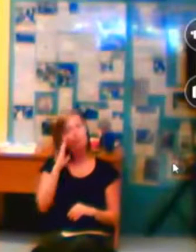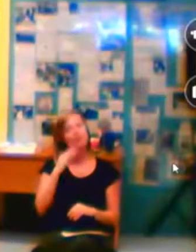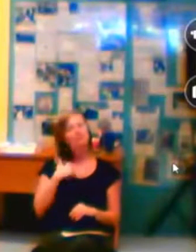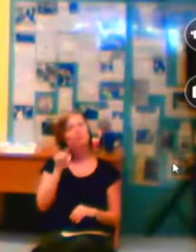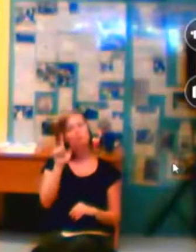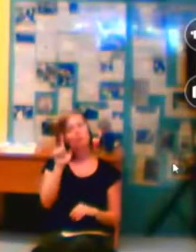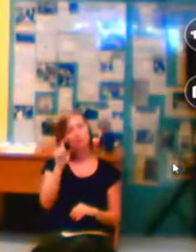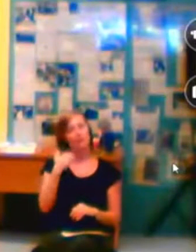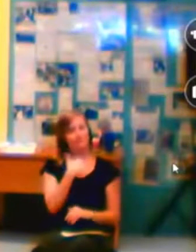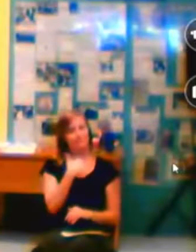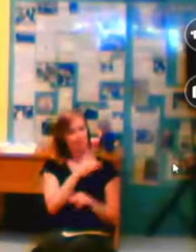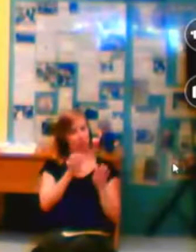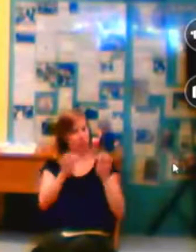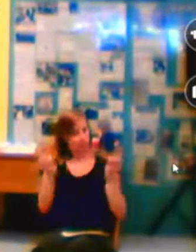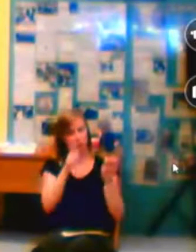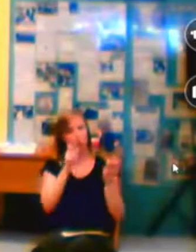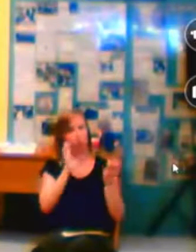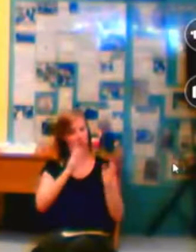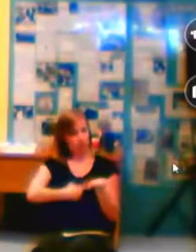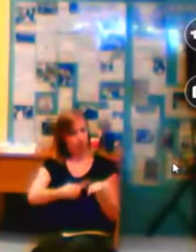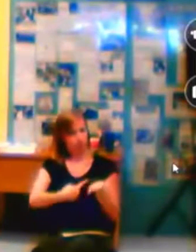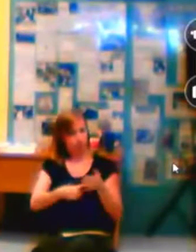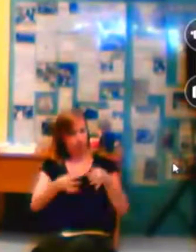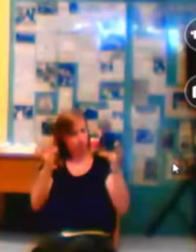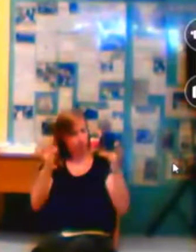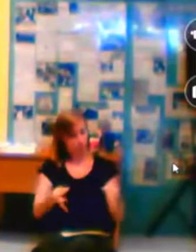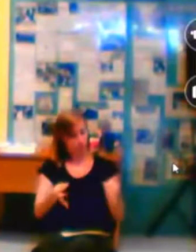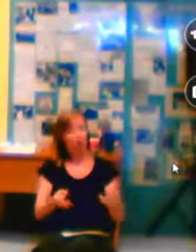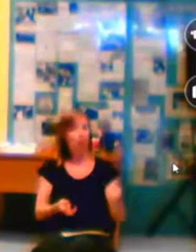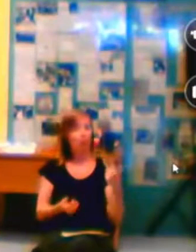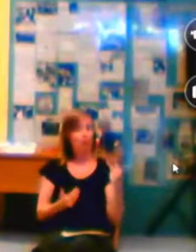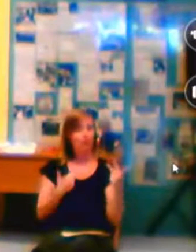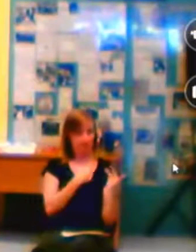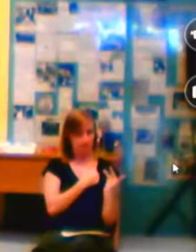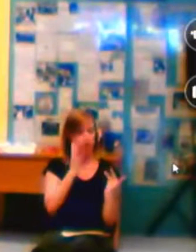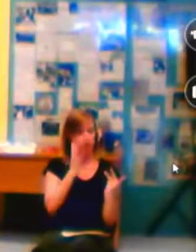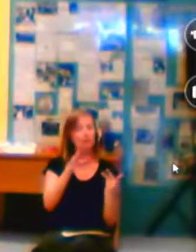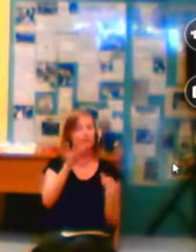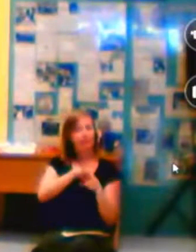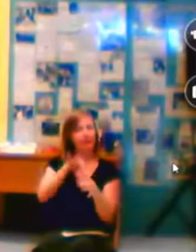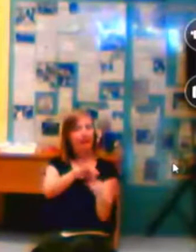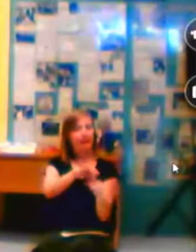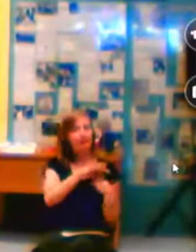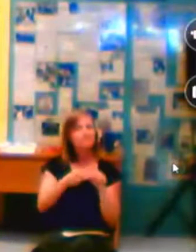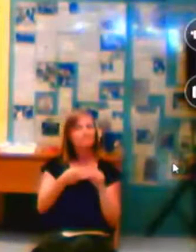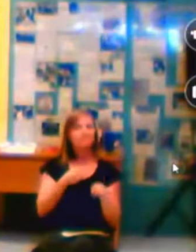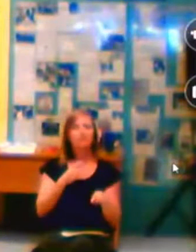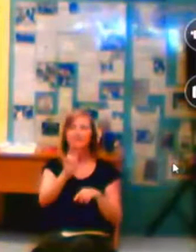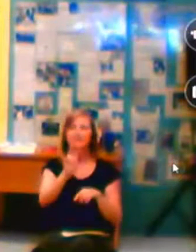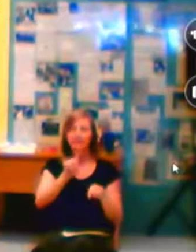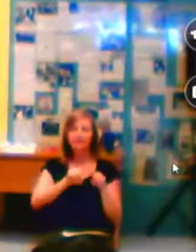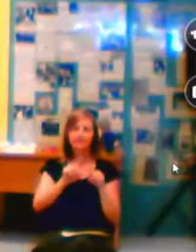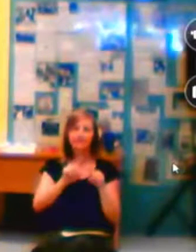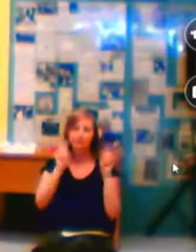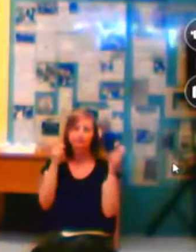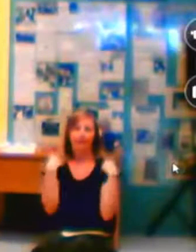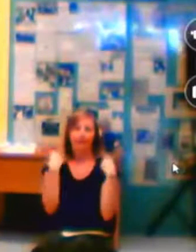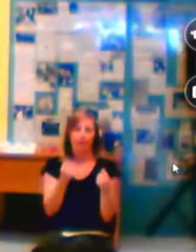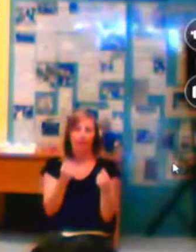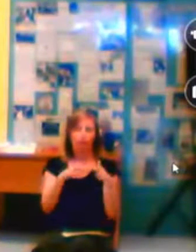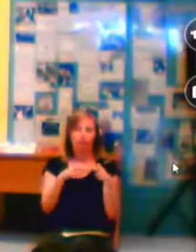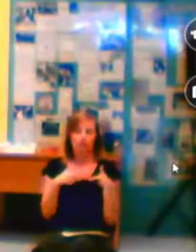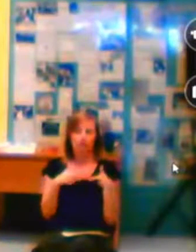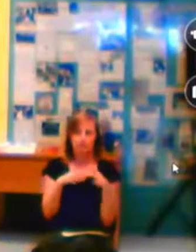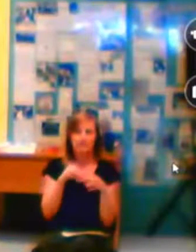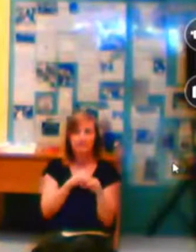are owned by we, the people of Colorado. We are the shareholders. Our health care fund is controlled by a 21-member